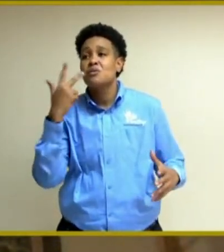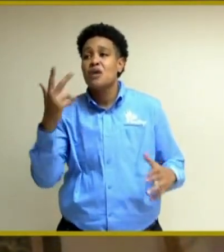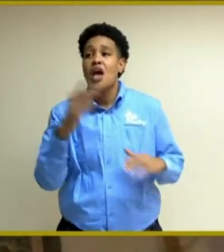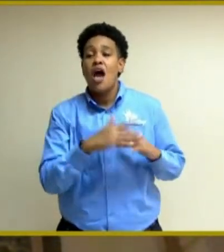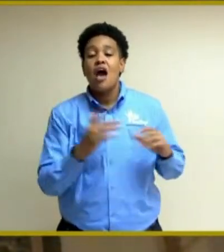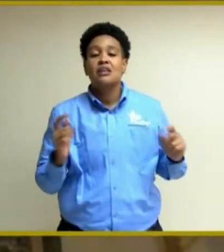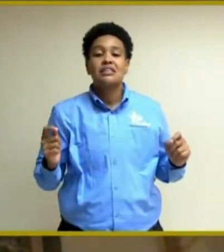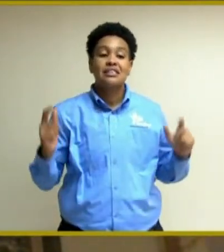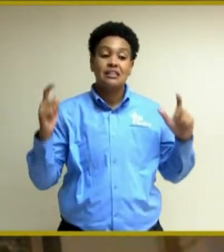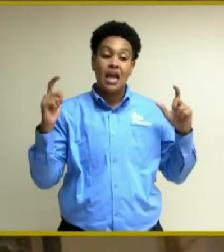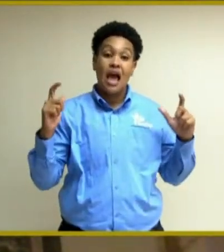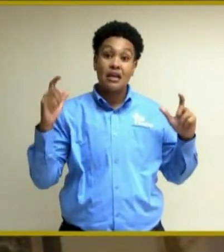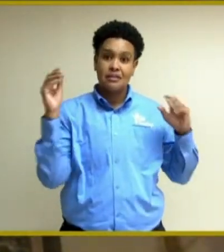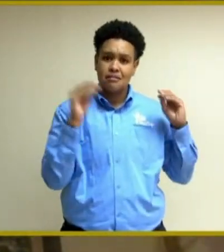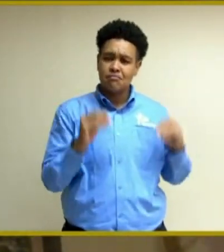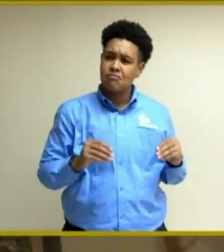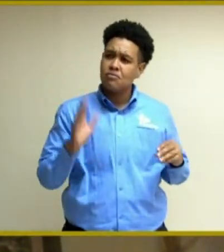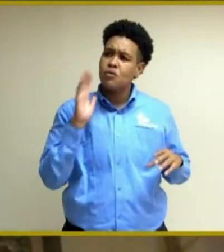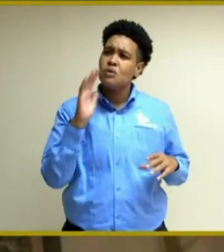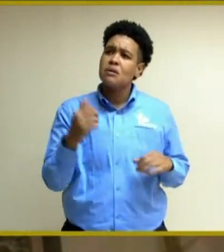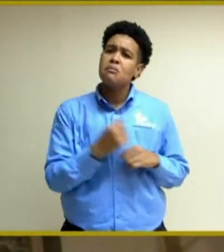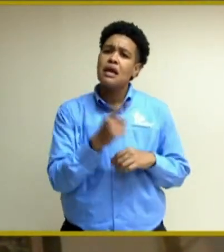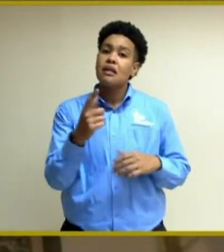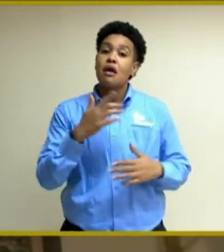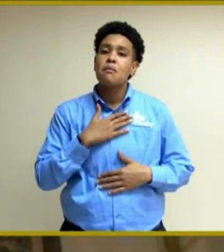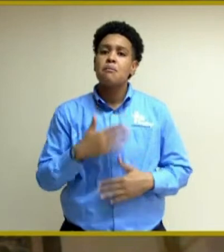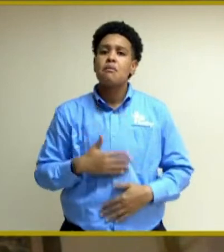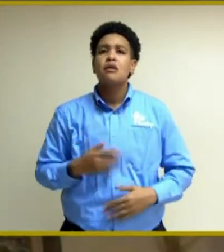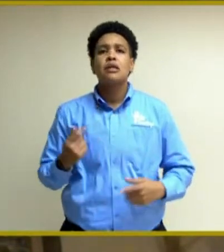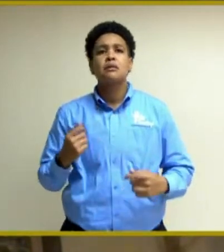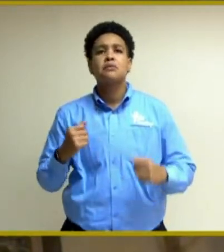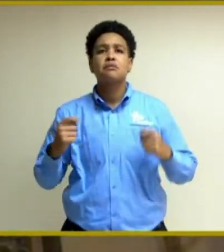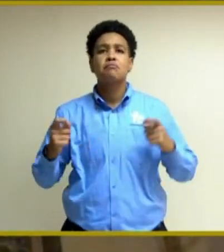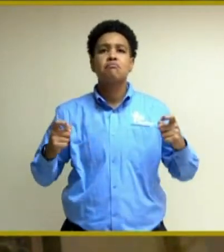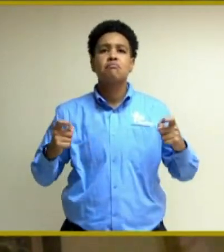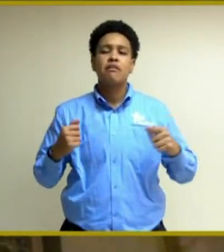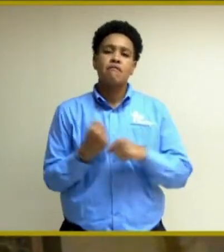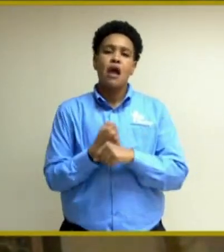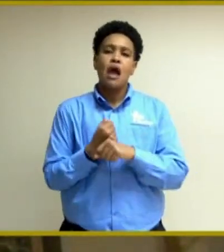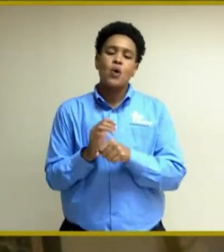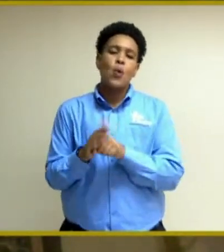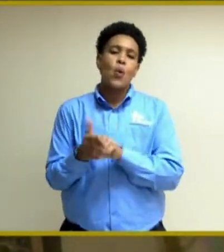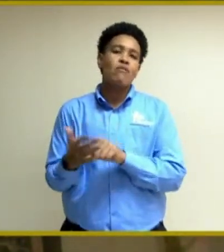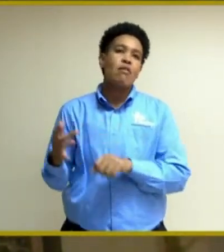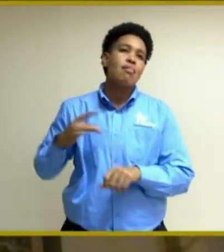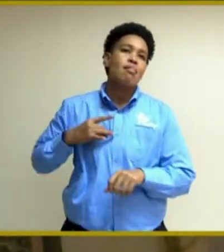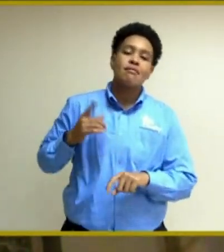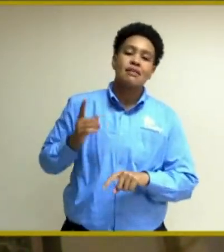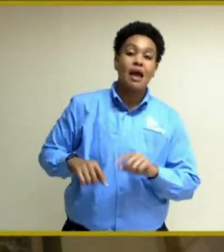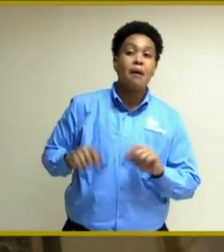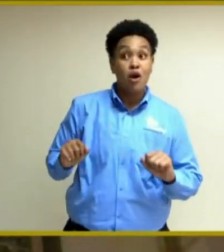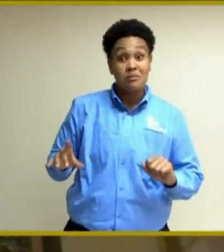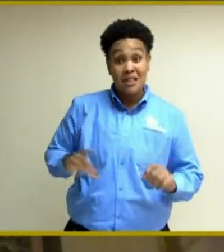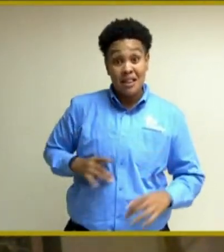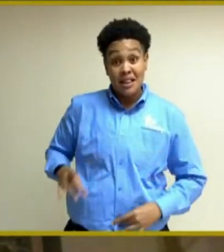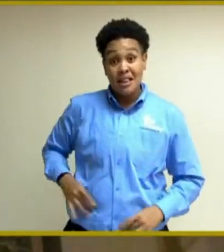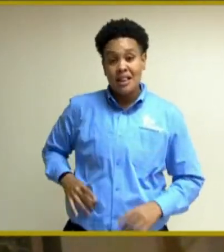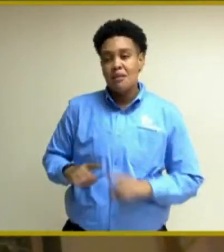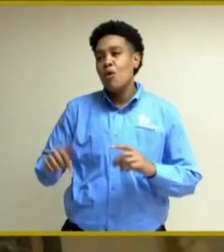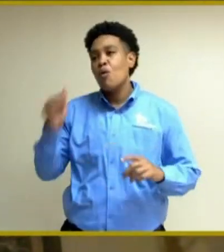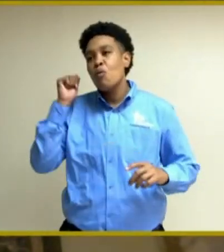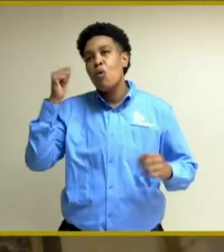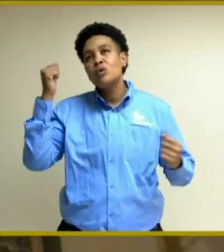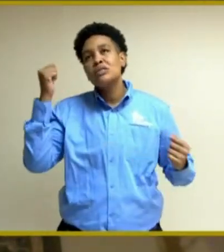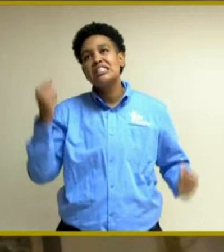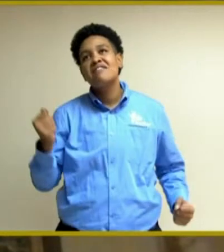signs. And that's going to make their immune system able to fight COVID. They may still get it, but they will not get